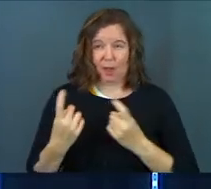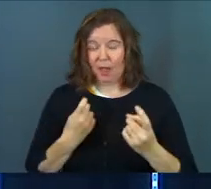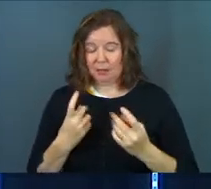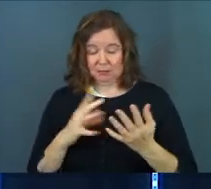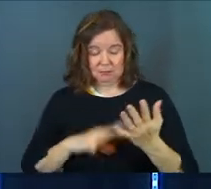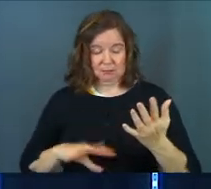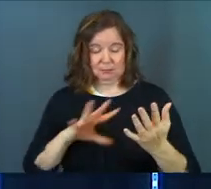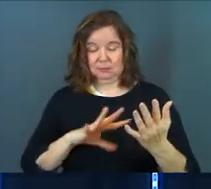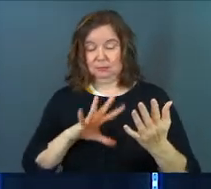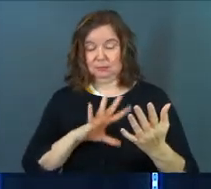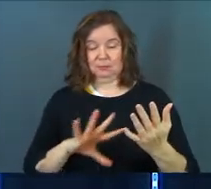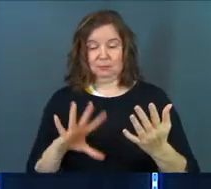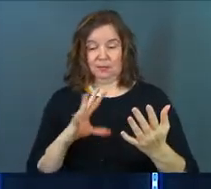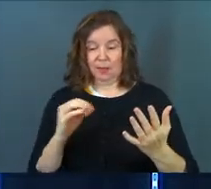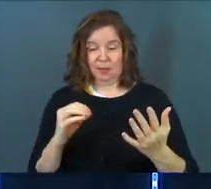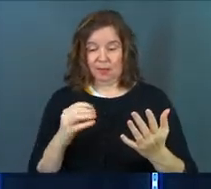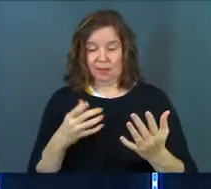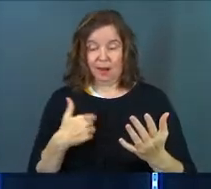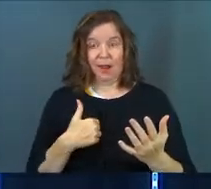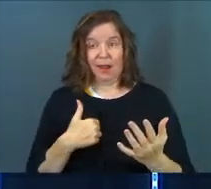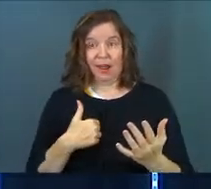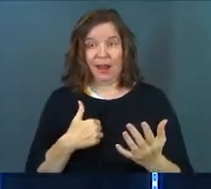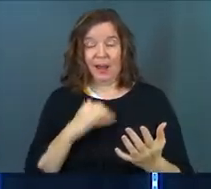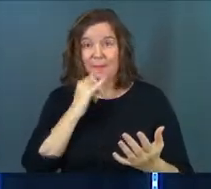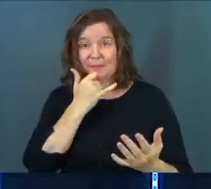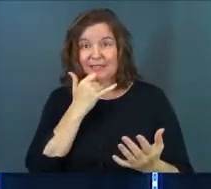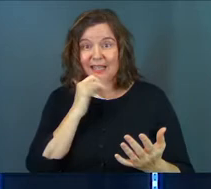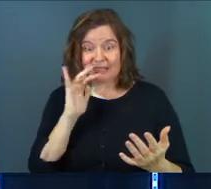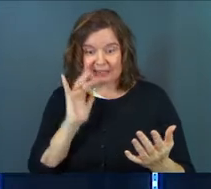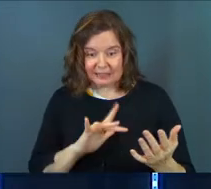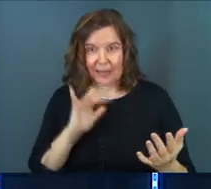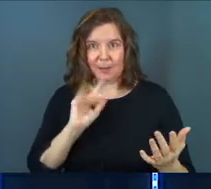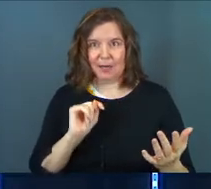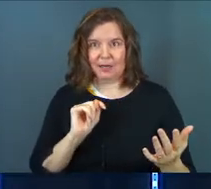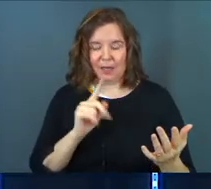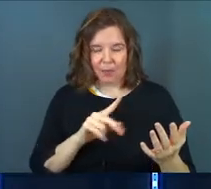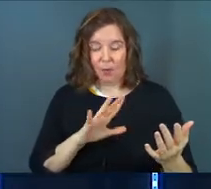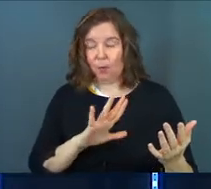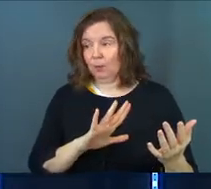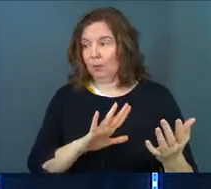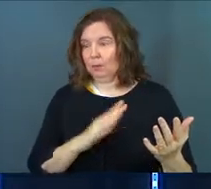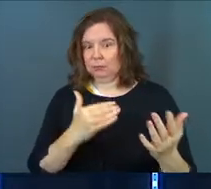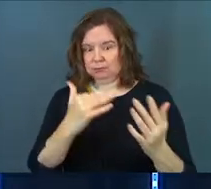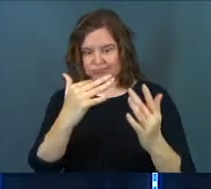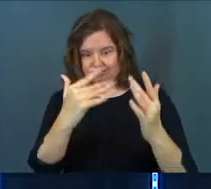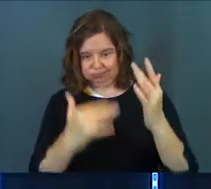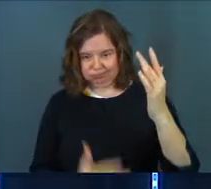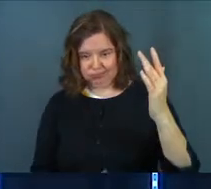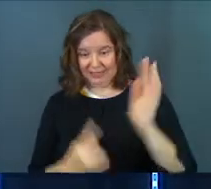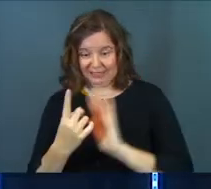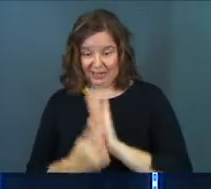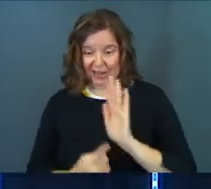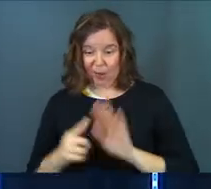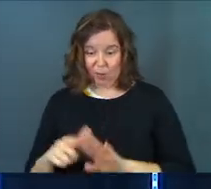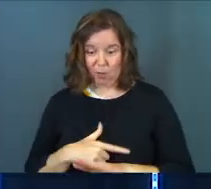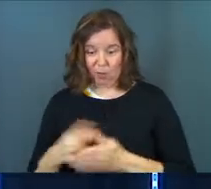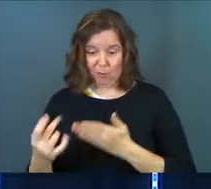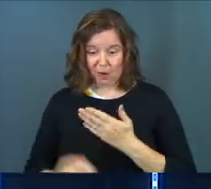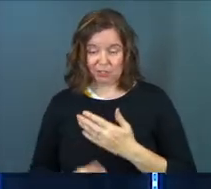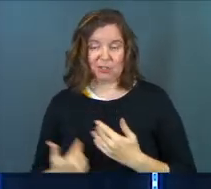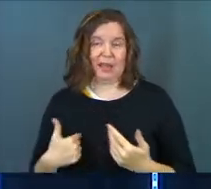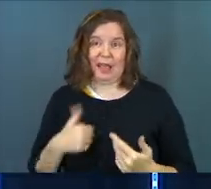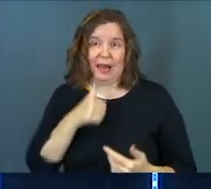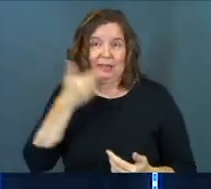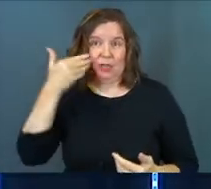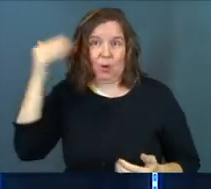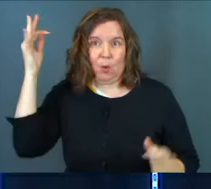questions and stuff in it. And I'll mistakenly like tap on it. And then I'm like, oh my goodness, this is an hour long project.